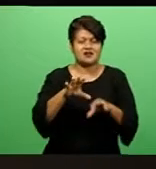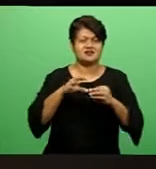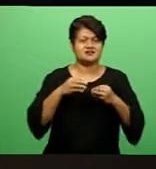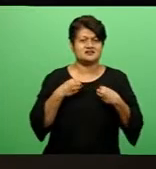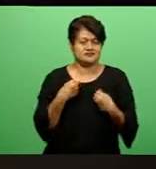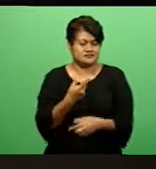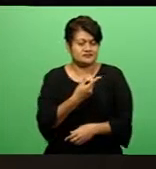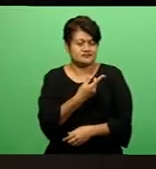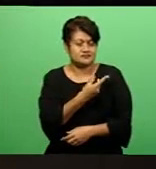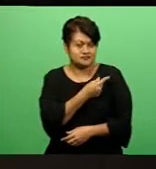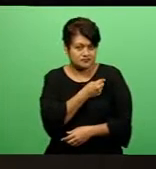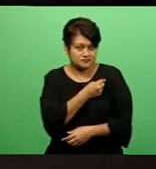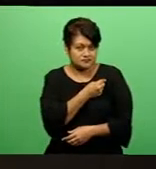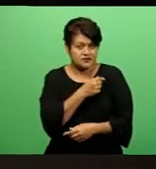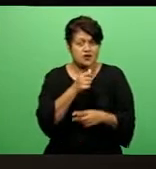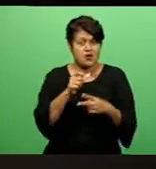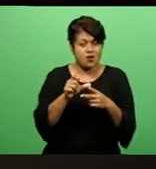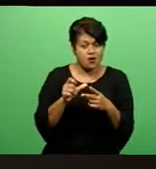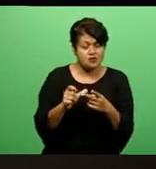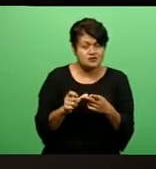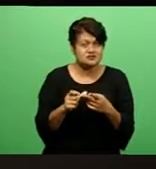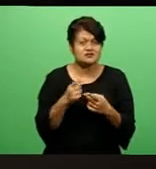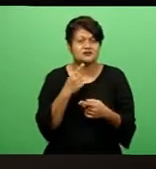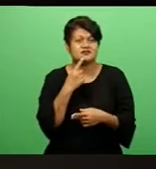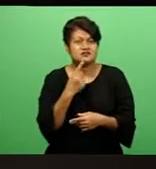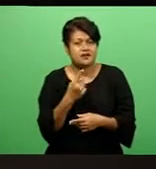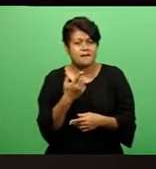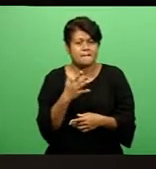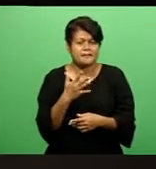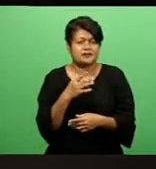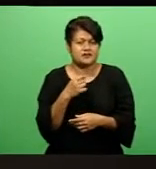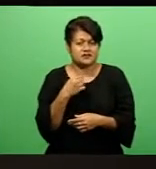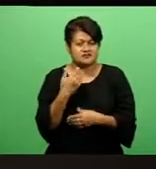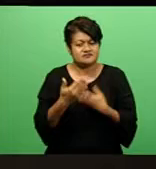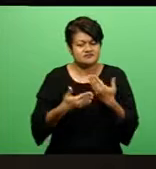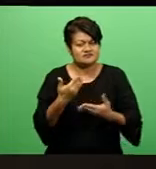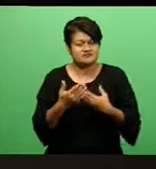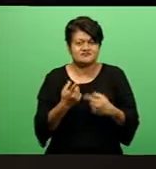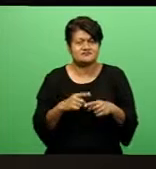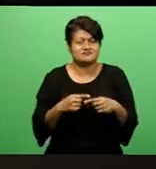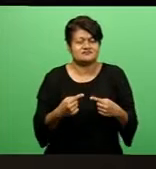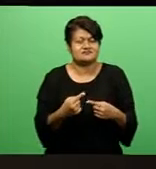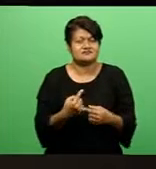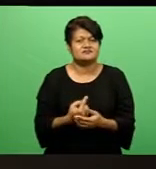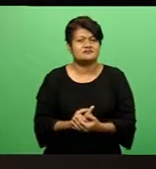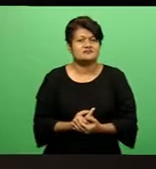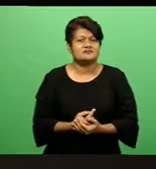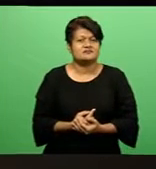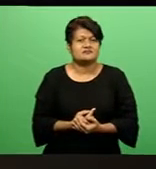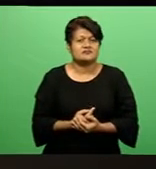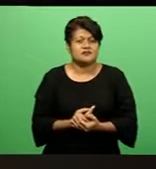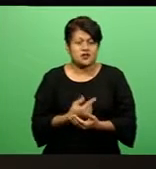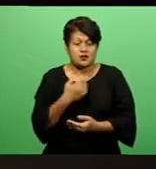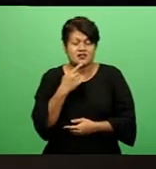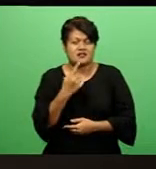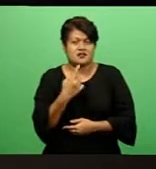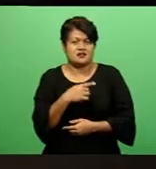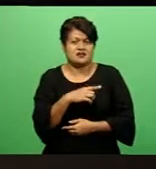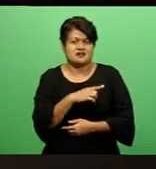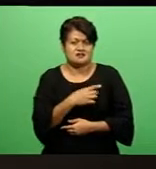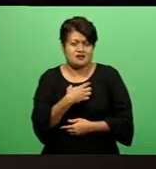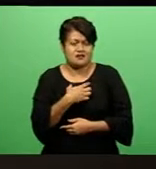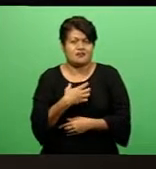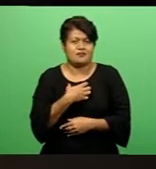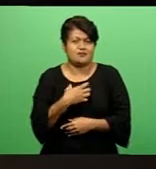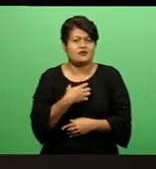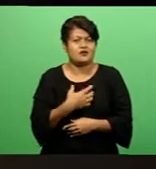vaccine, and he is also expected to make a statement further after that, which will also tell us more in relation to how